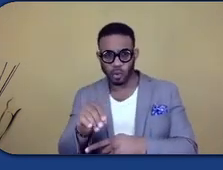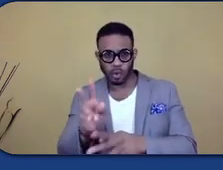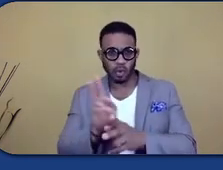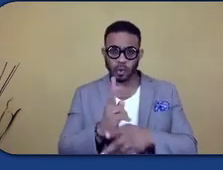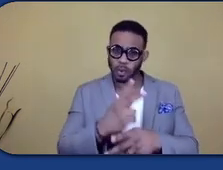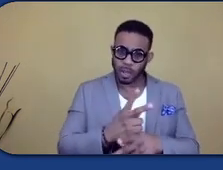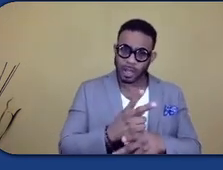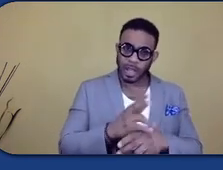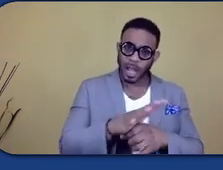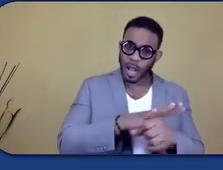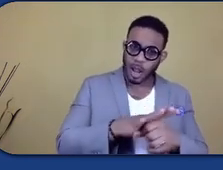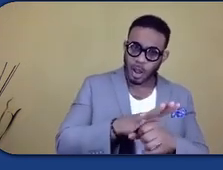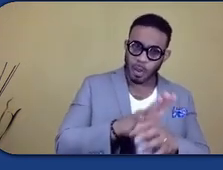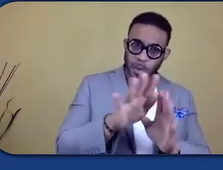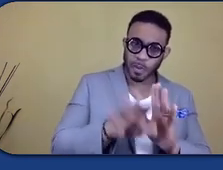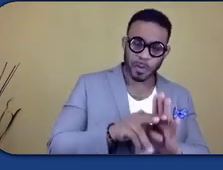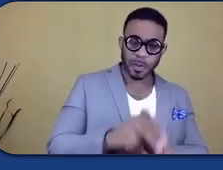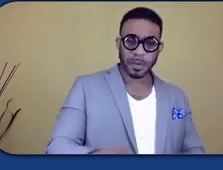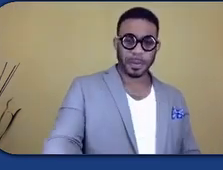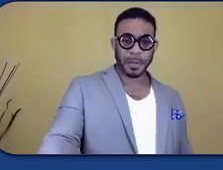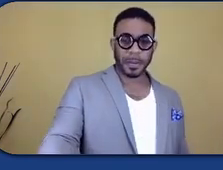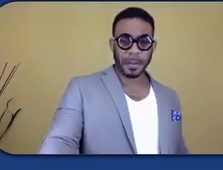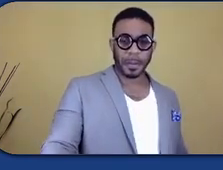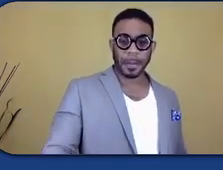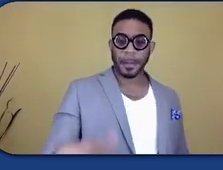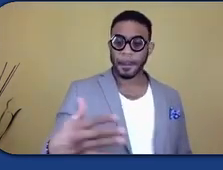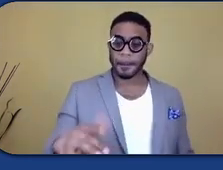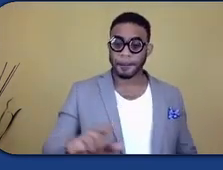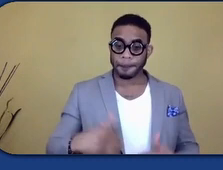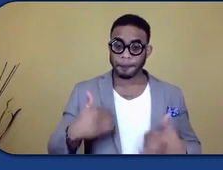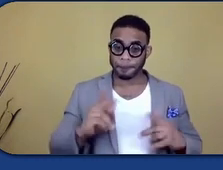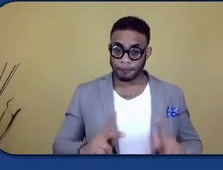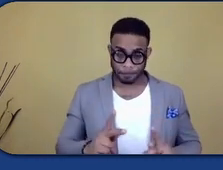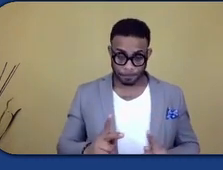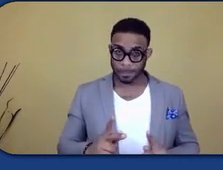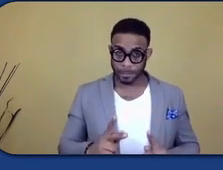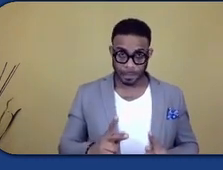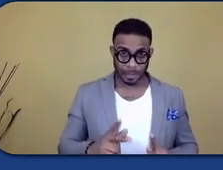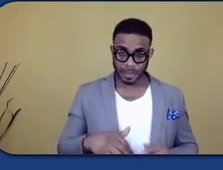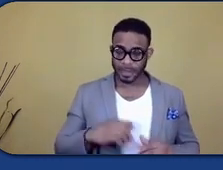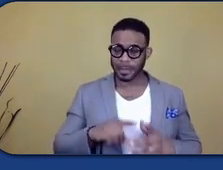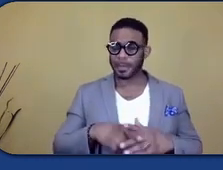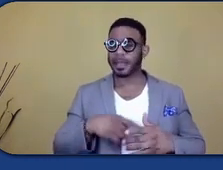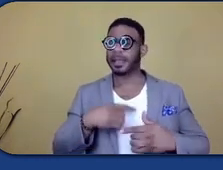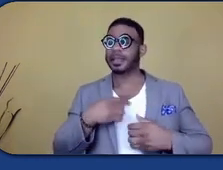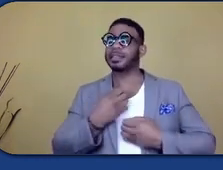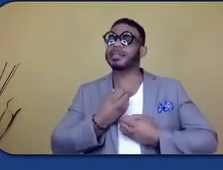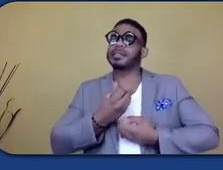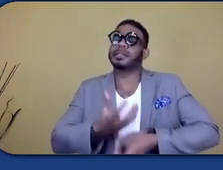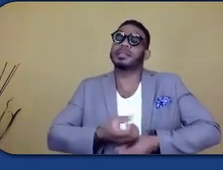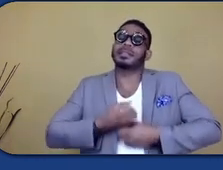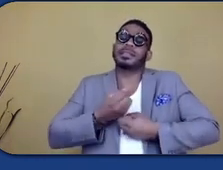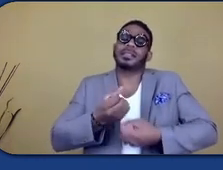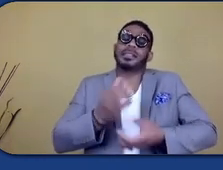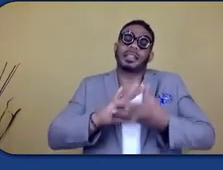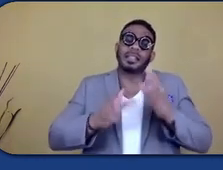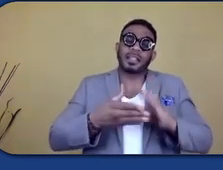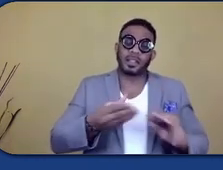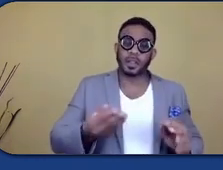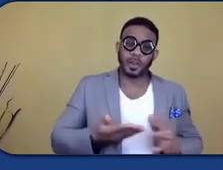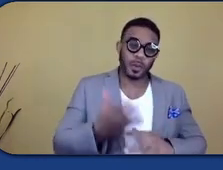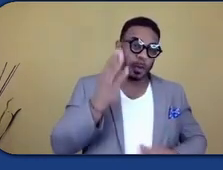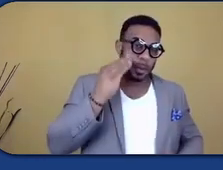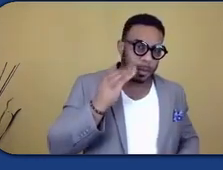production studios, producing local films. And when young people start to tell stories